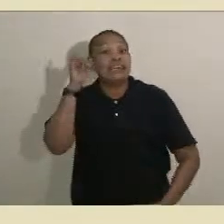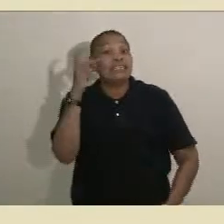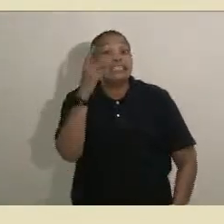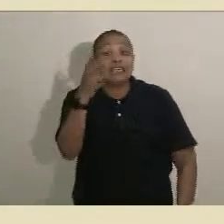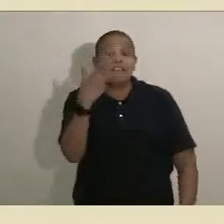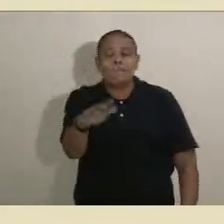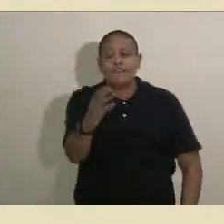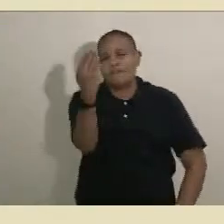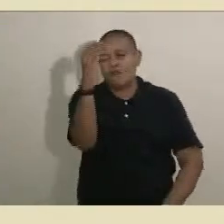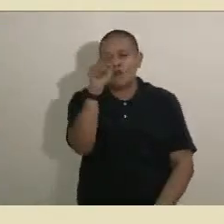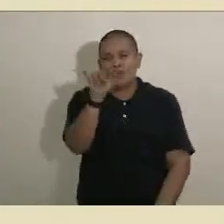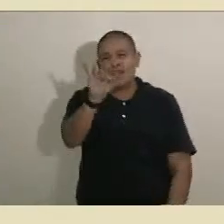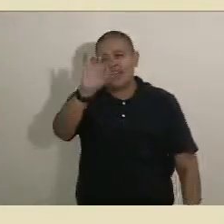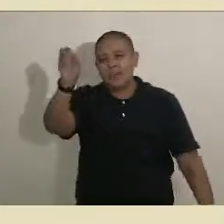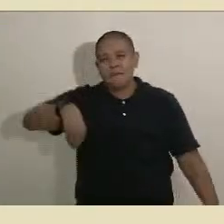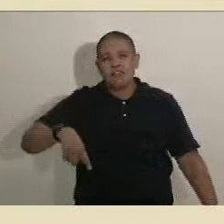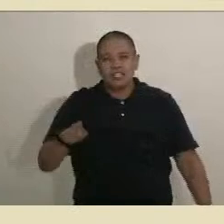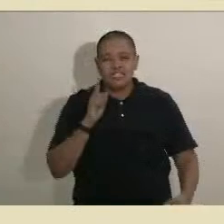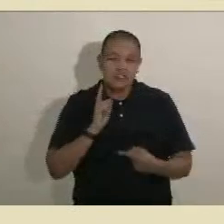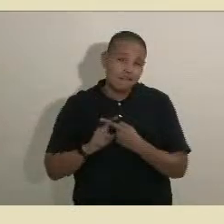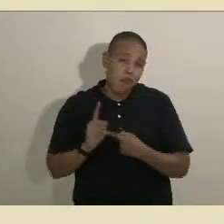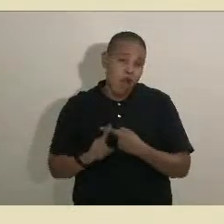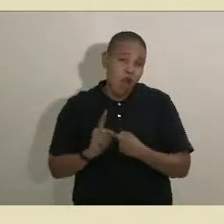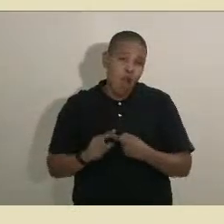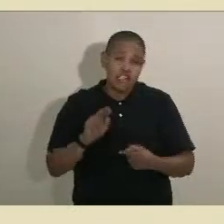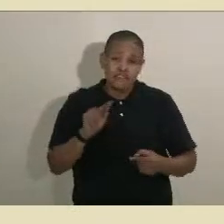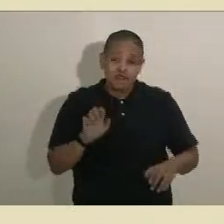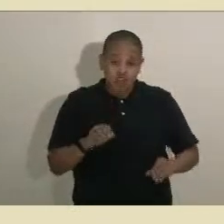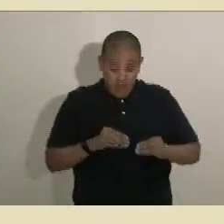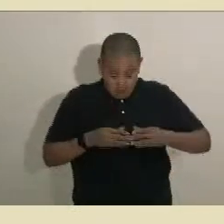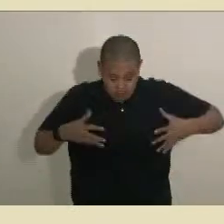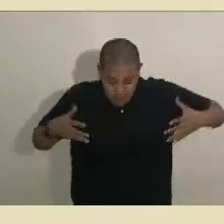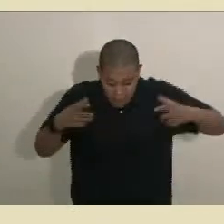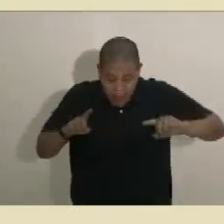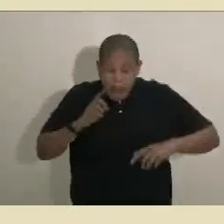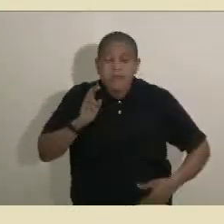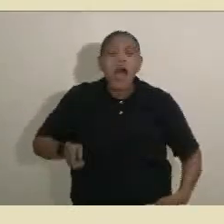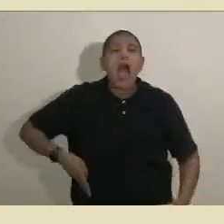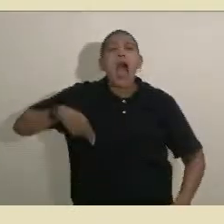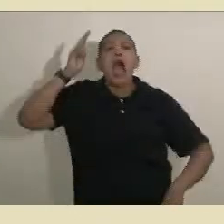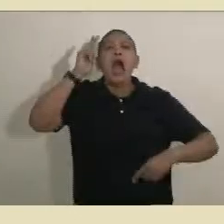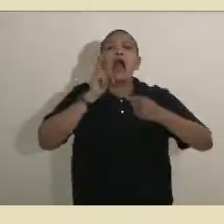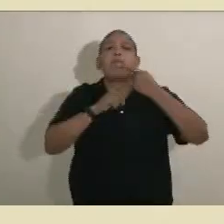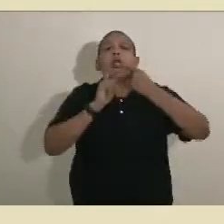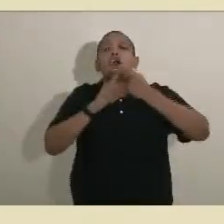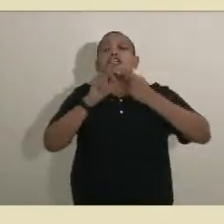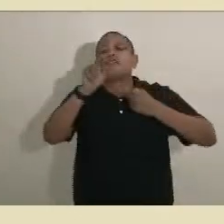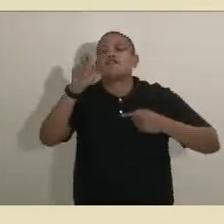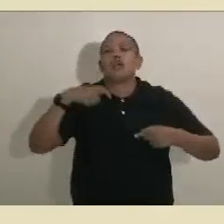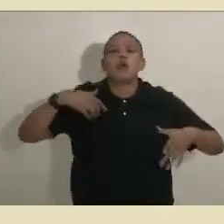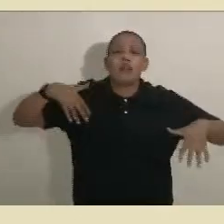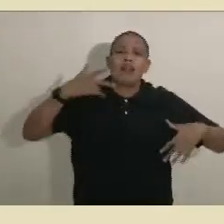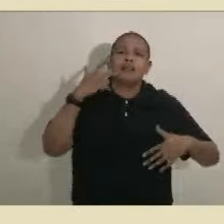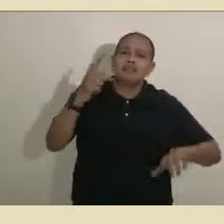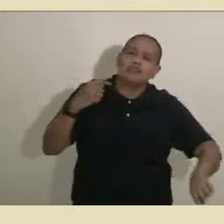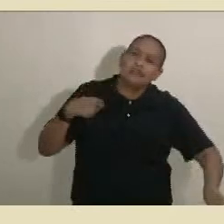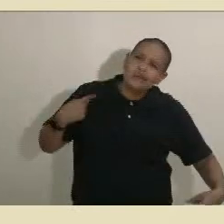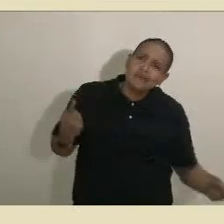a 14.8% positivity rate, which is a high positivity rate. We haven't seen that in a